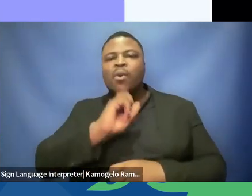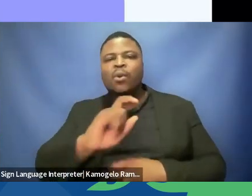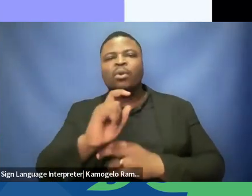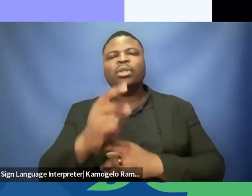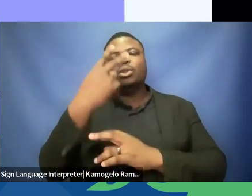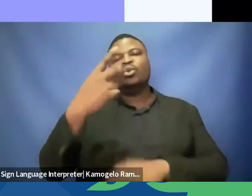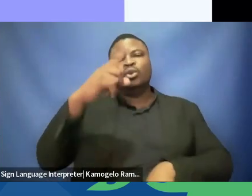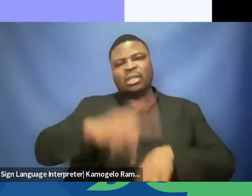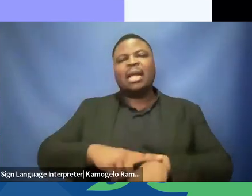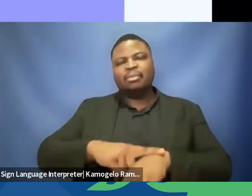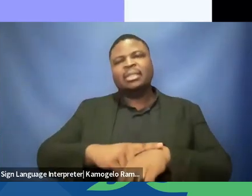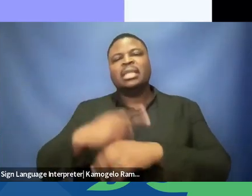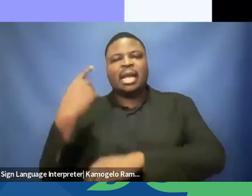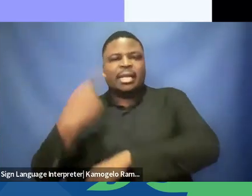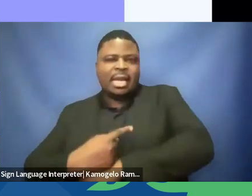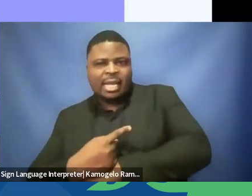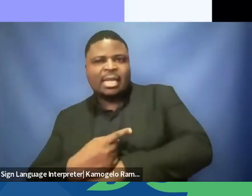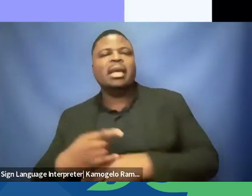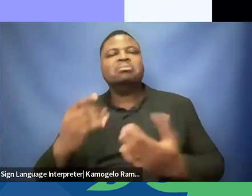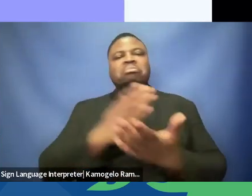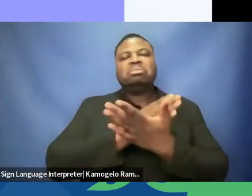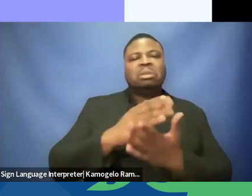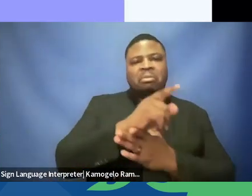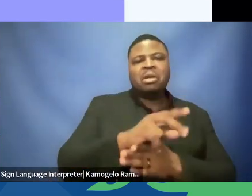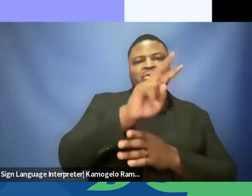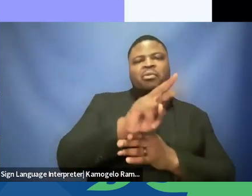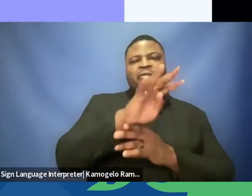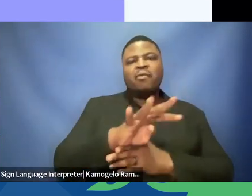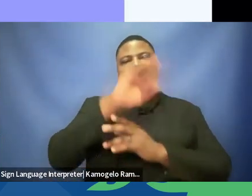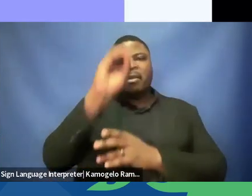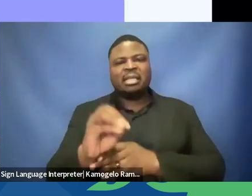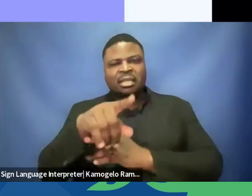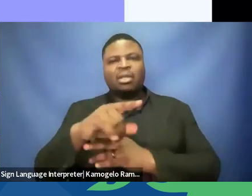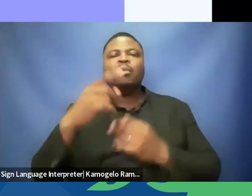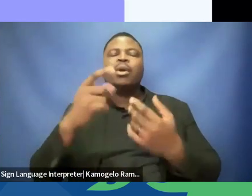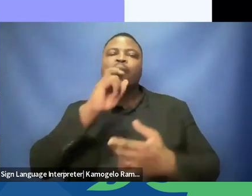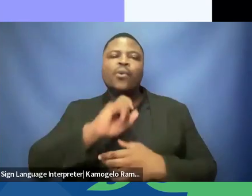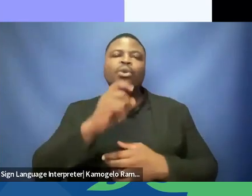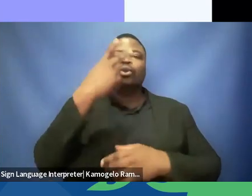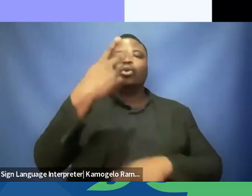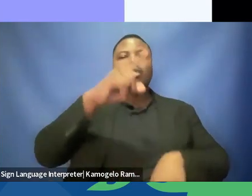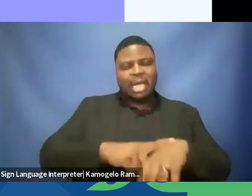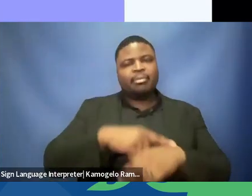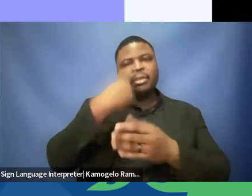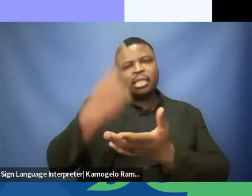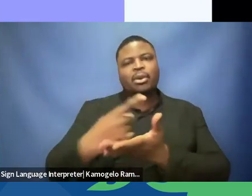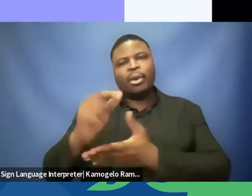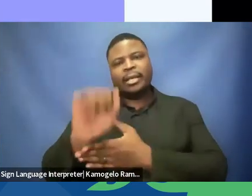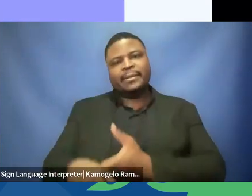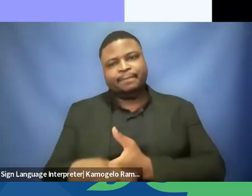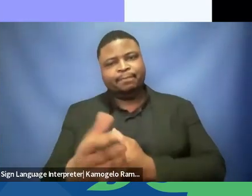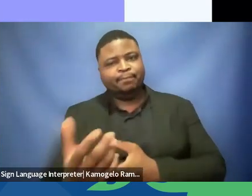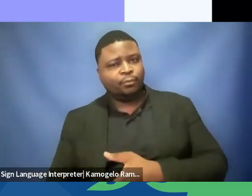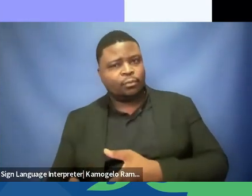week, and 14.3 used whenever there was a partner available. Now, this is quite alarming that there is a dependence